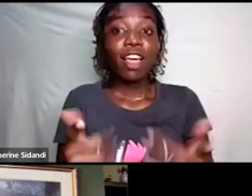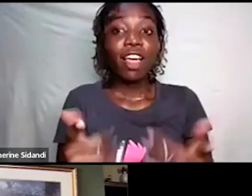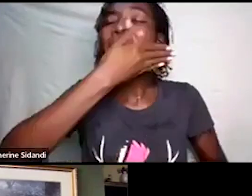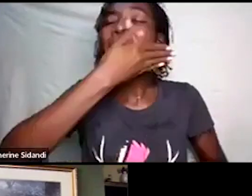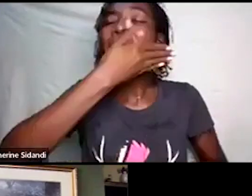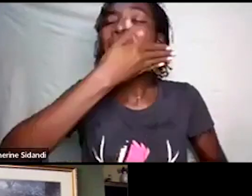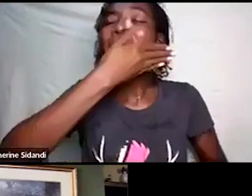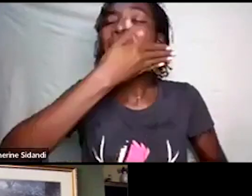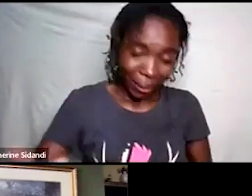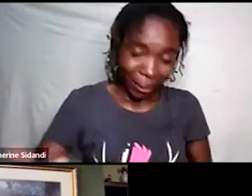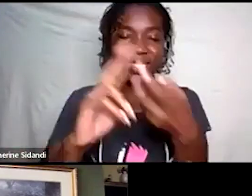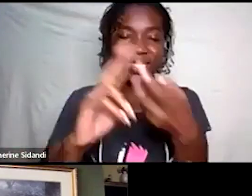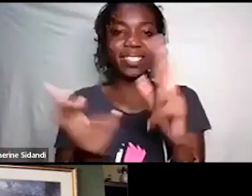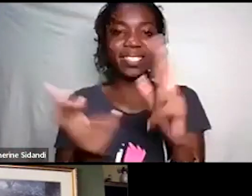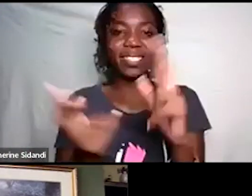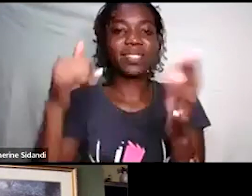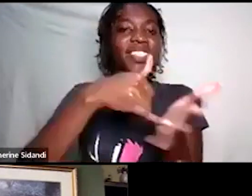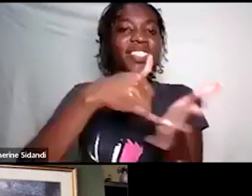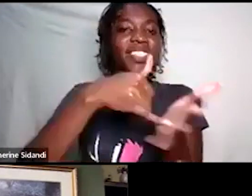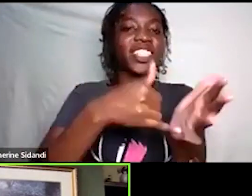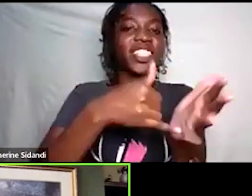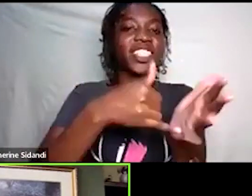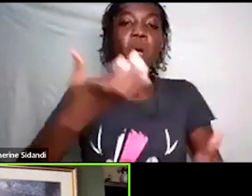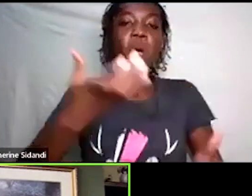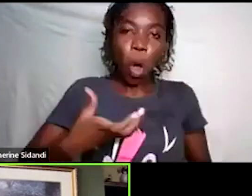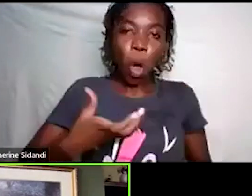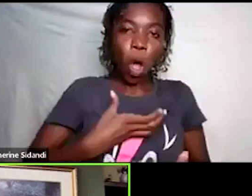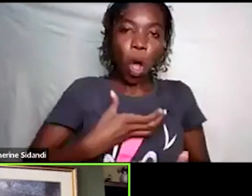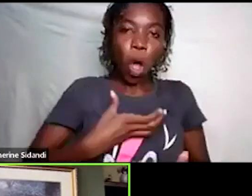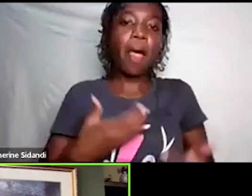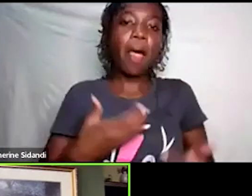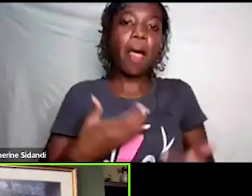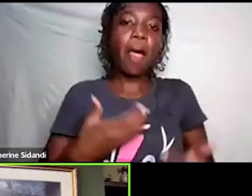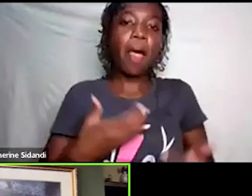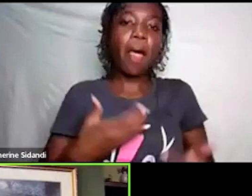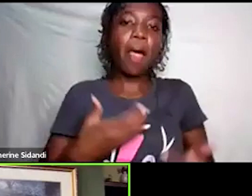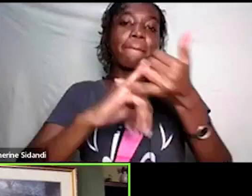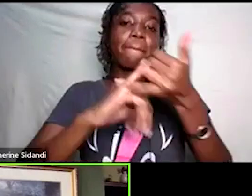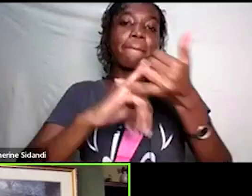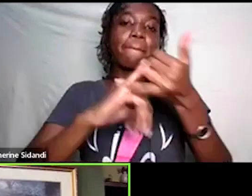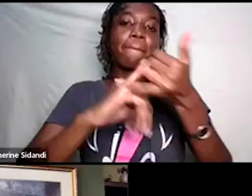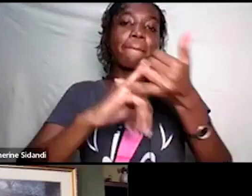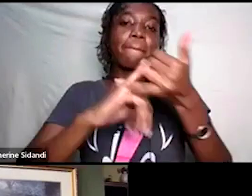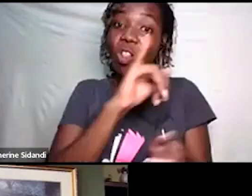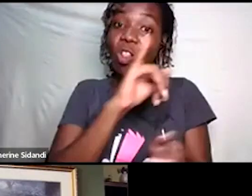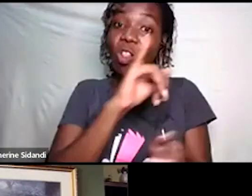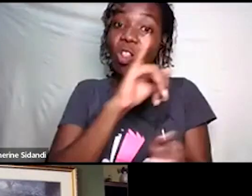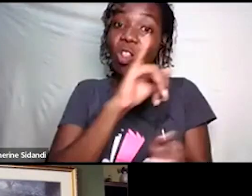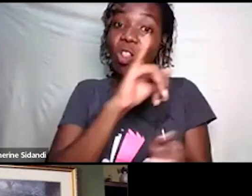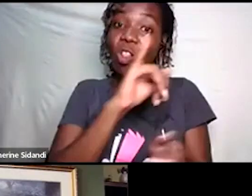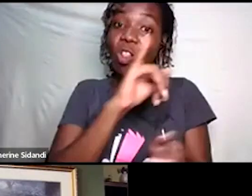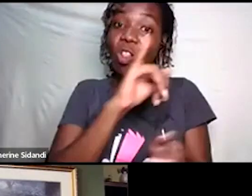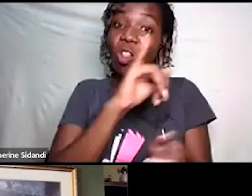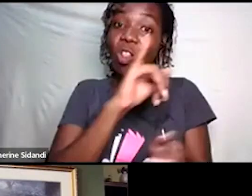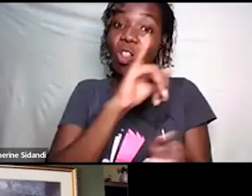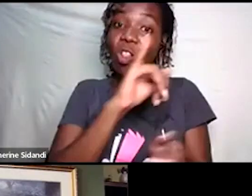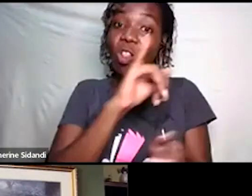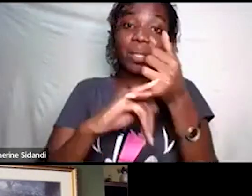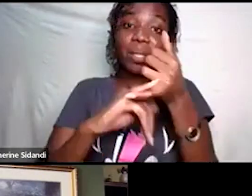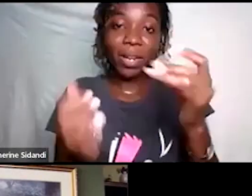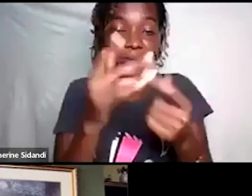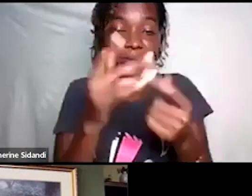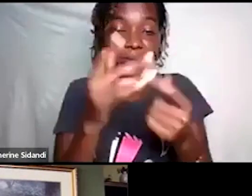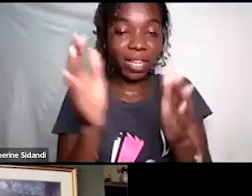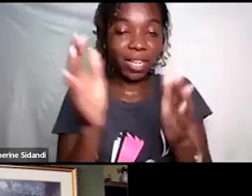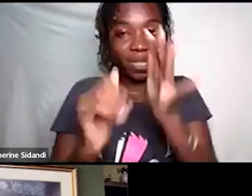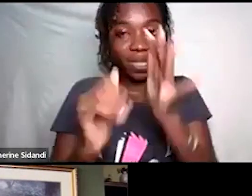including your own marital problems. You know, when you're having marital problems, she'll be able to help you and support you in that. If you're having